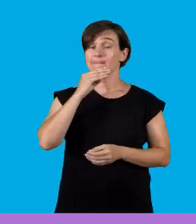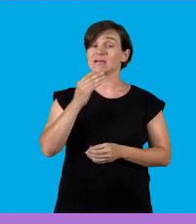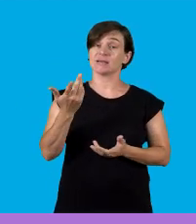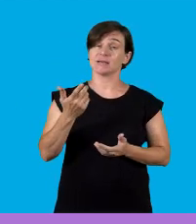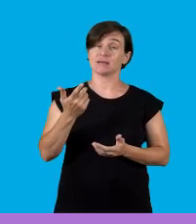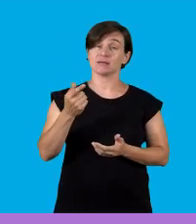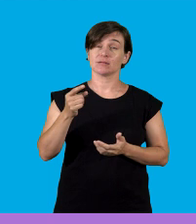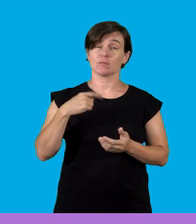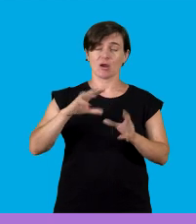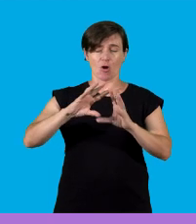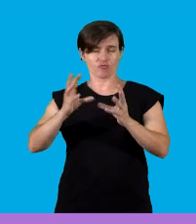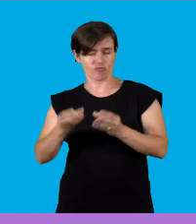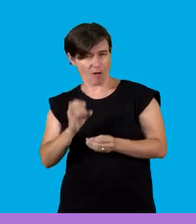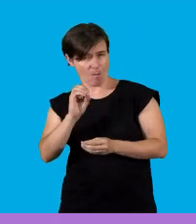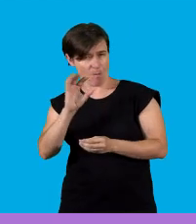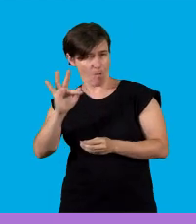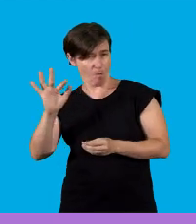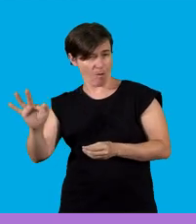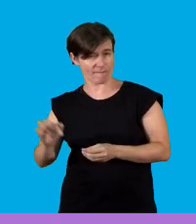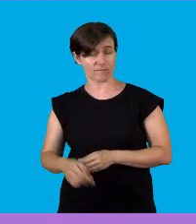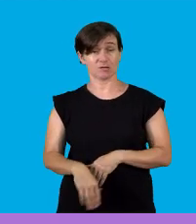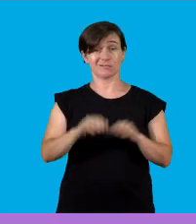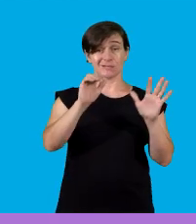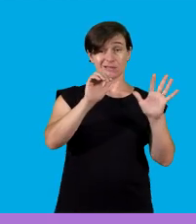therefore, if I round off, this will remain